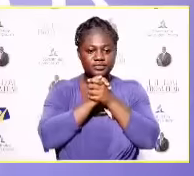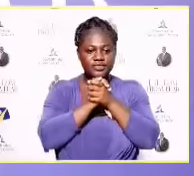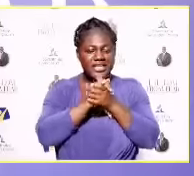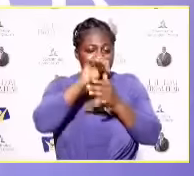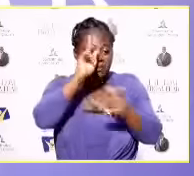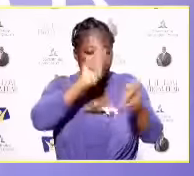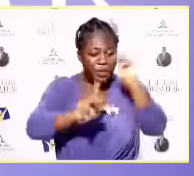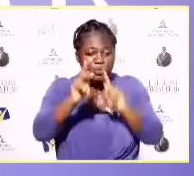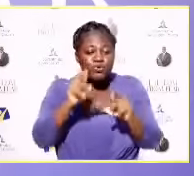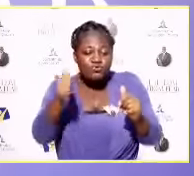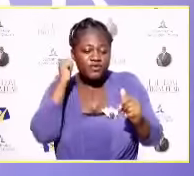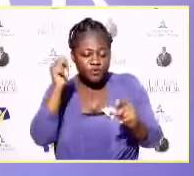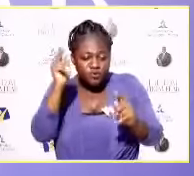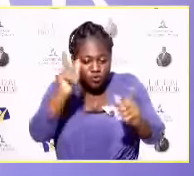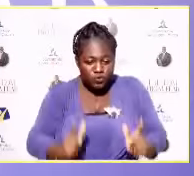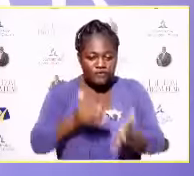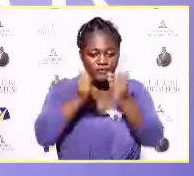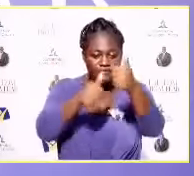ungodly.